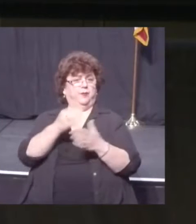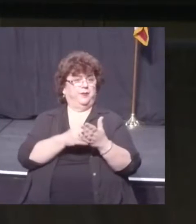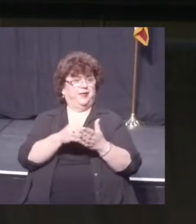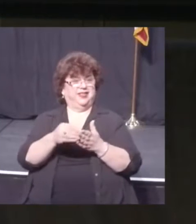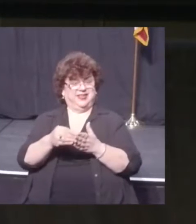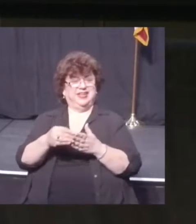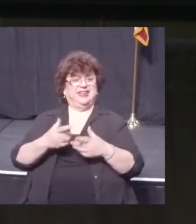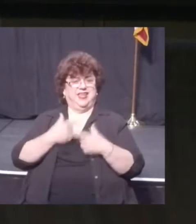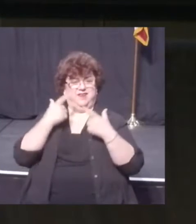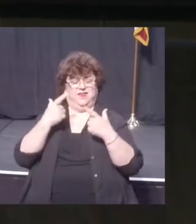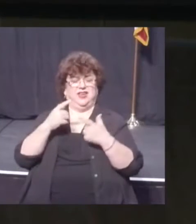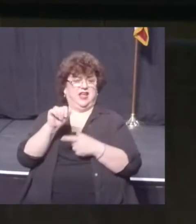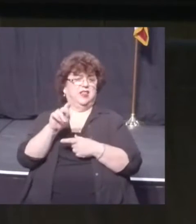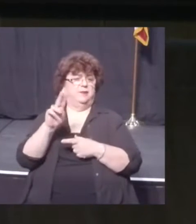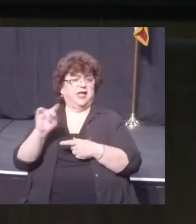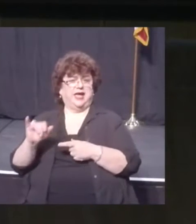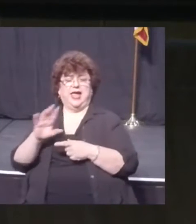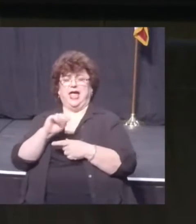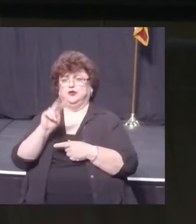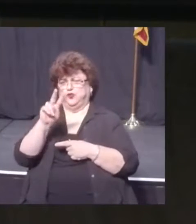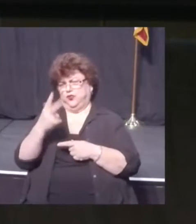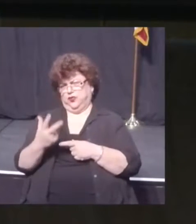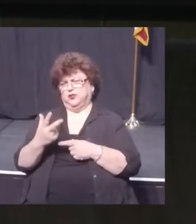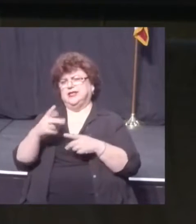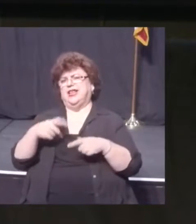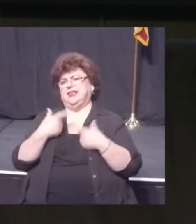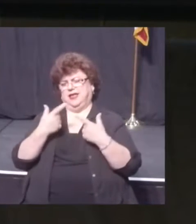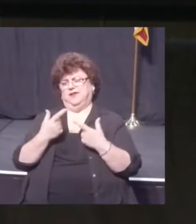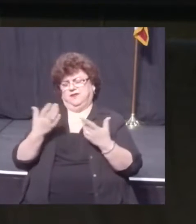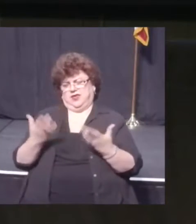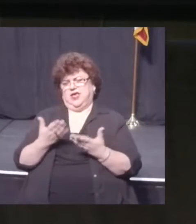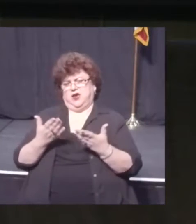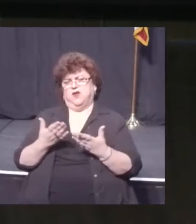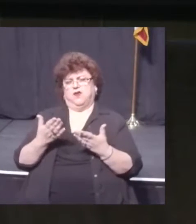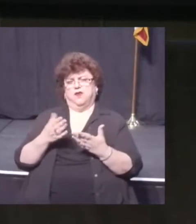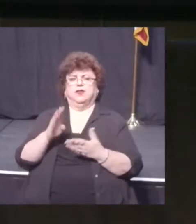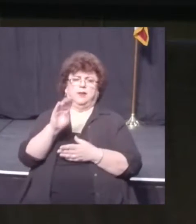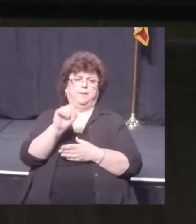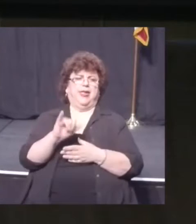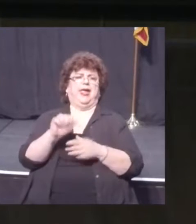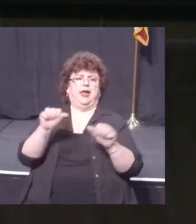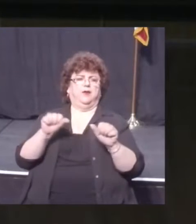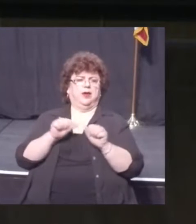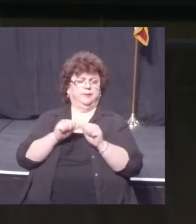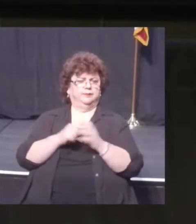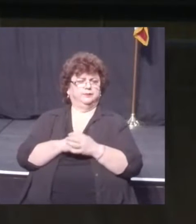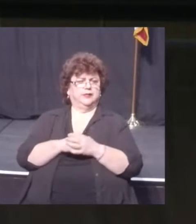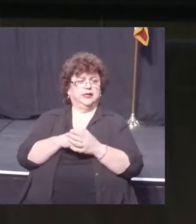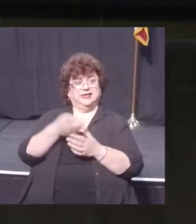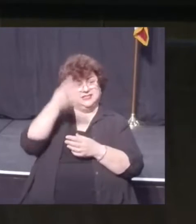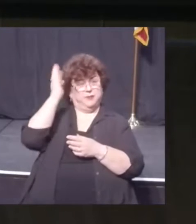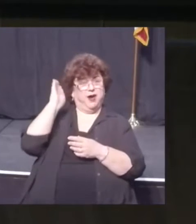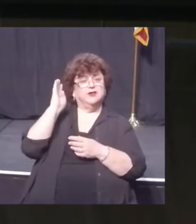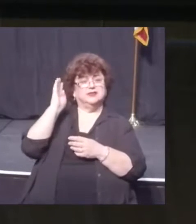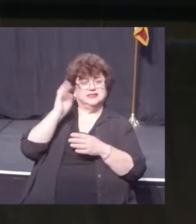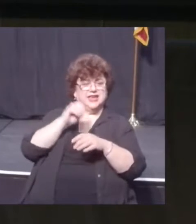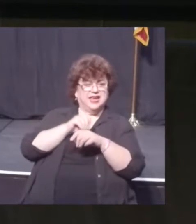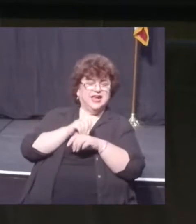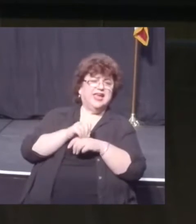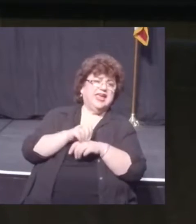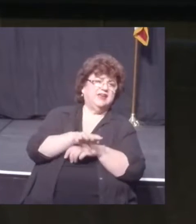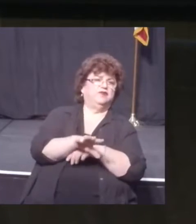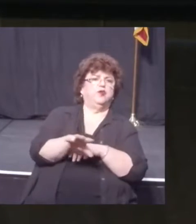living alumni, and 2/3 of them live right here in the Bay Area. Spartans influence